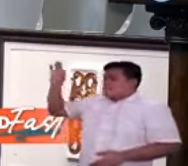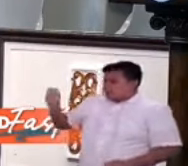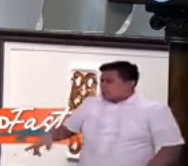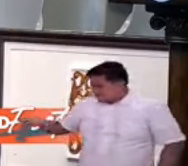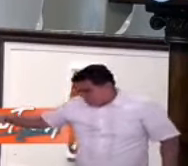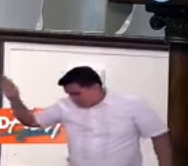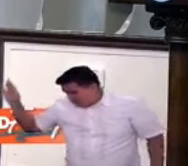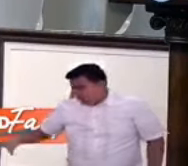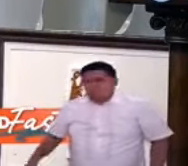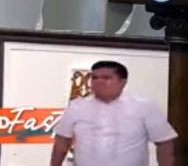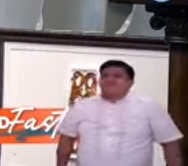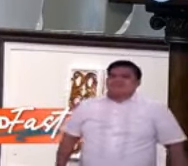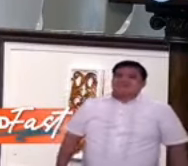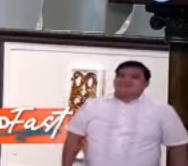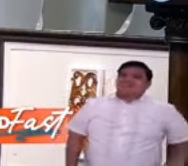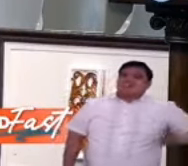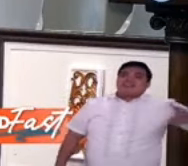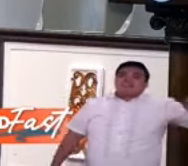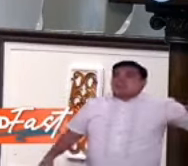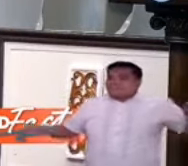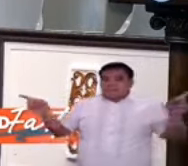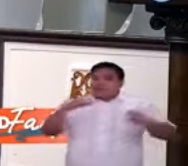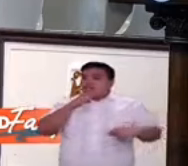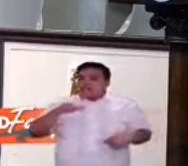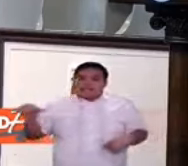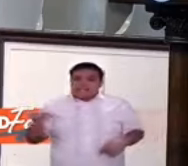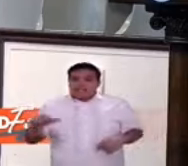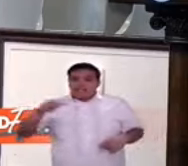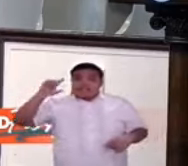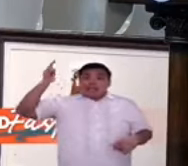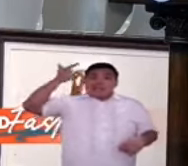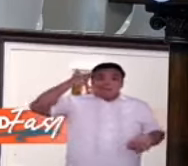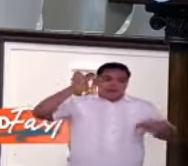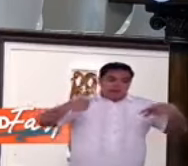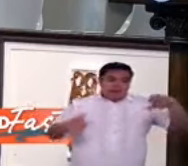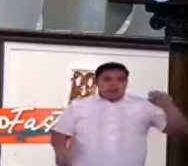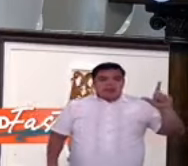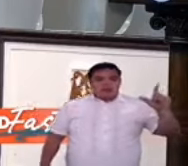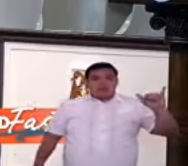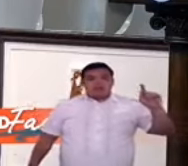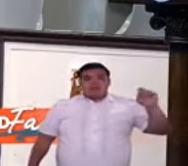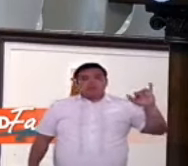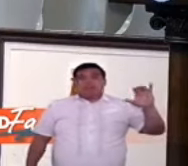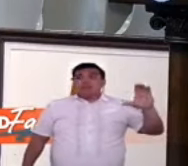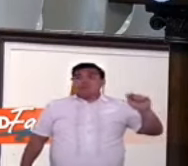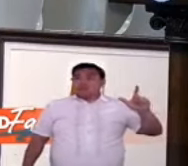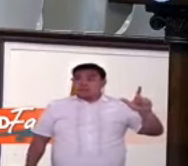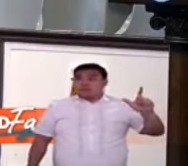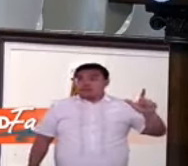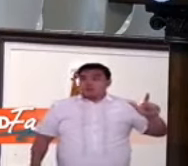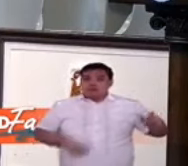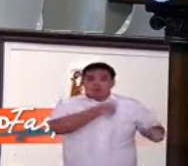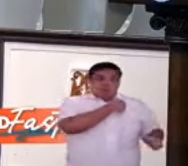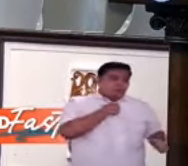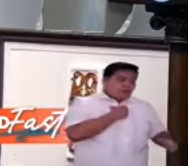Magpastor yung kadungha. Di mani, mga kaigsunan, dili mani parehas katoliko nga kanang kung mapari ka tungod kay